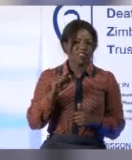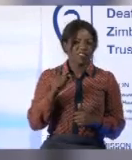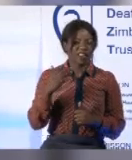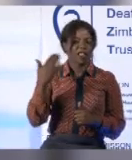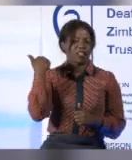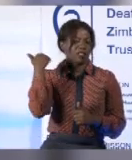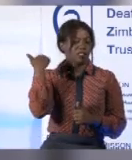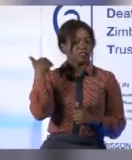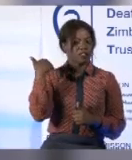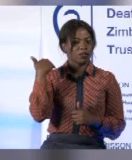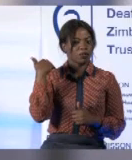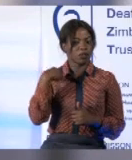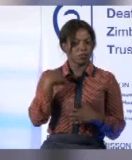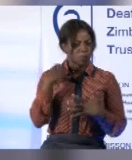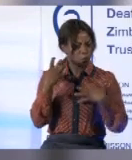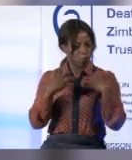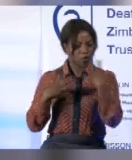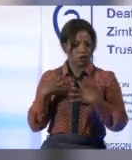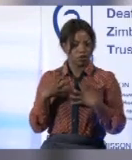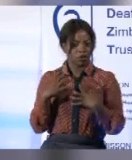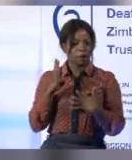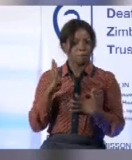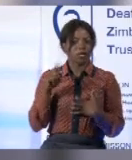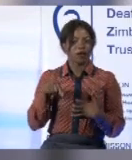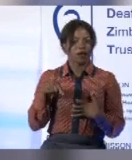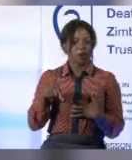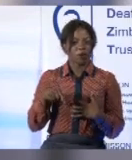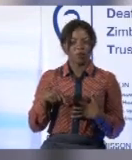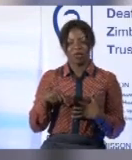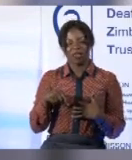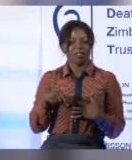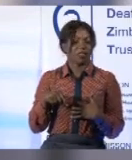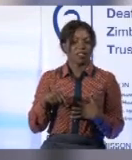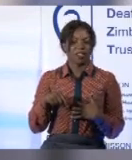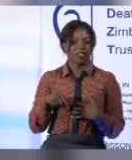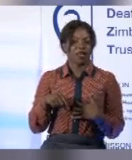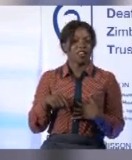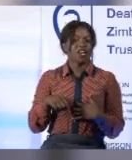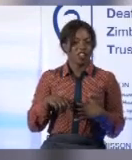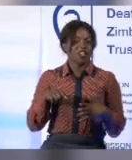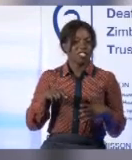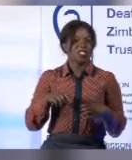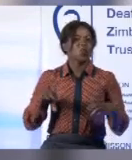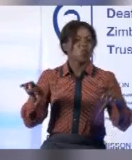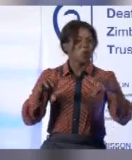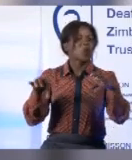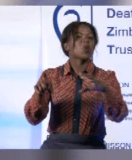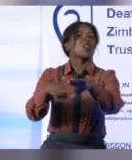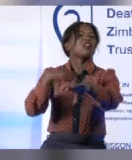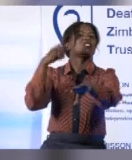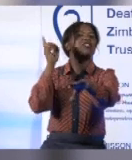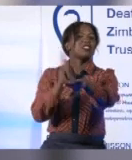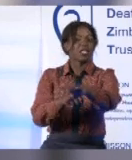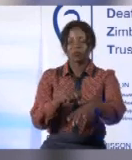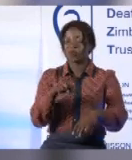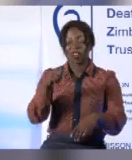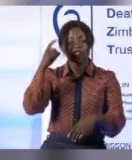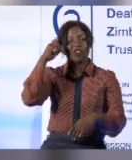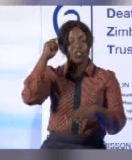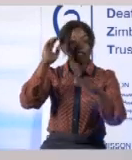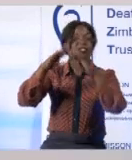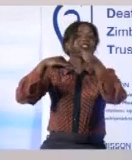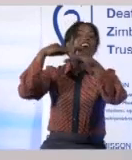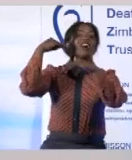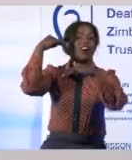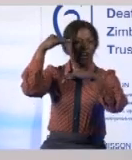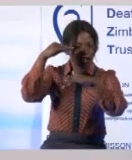because maybe I'm now sort of I now have a higher certificate in the sex work thing. You have a higher